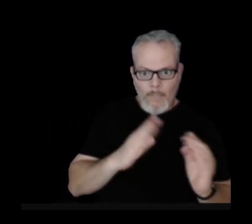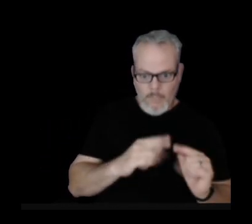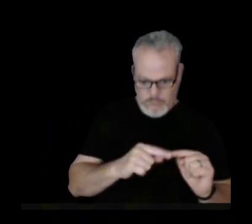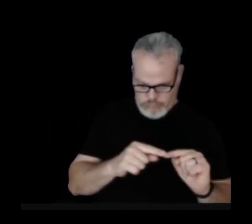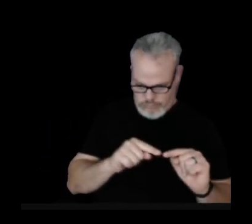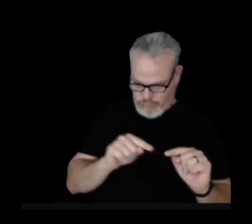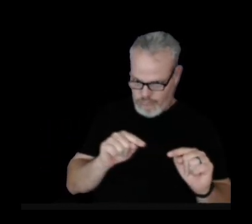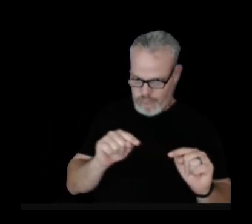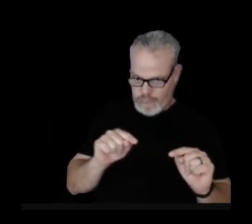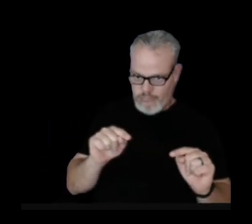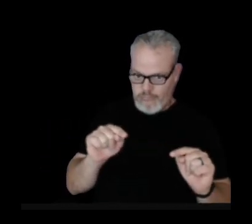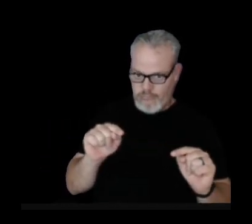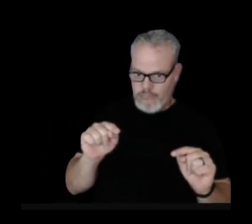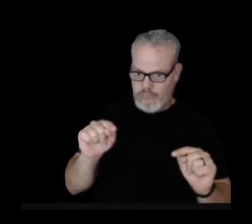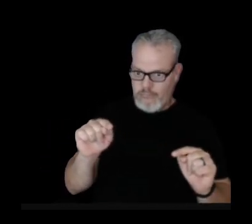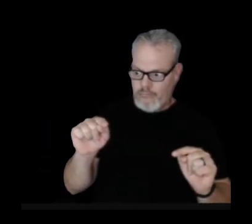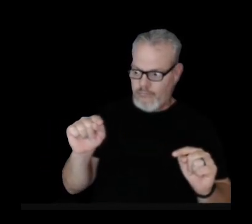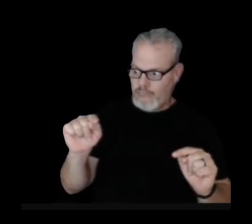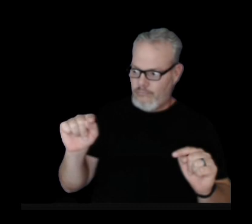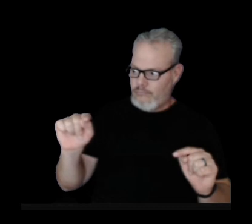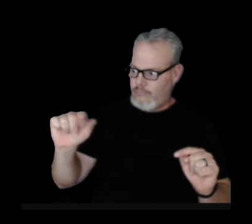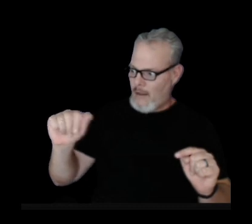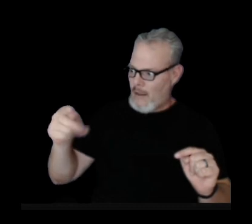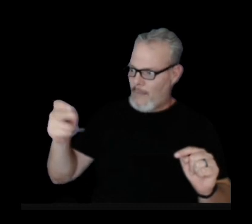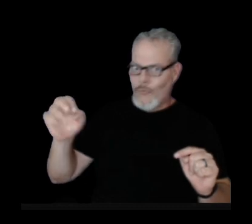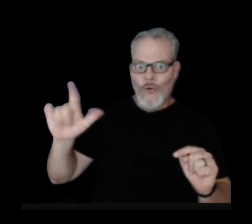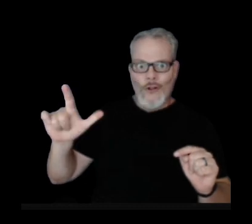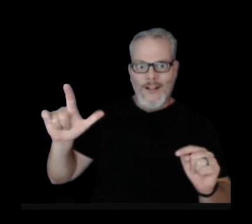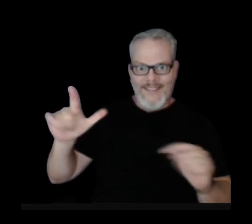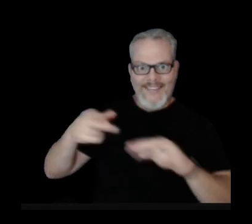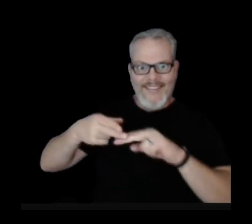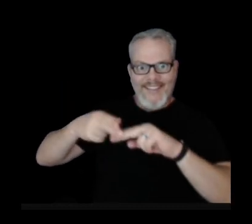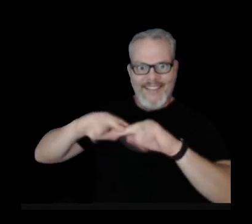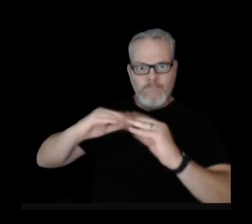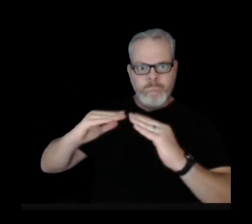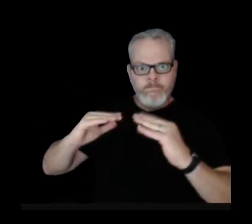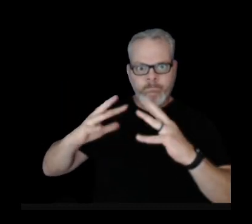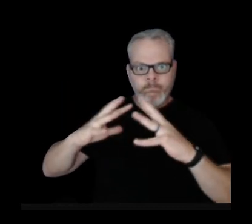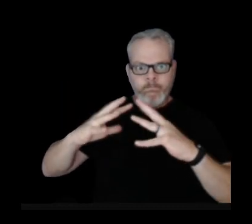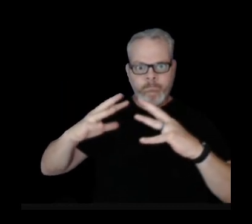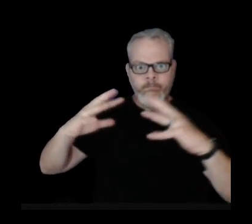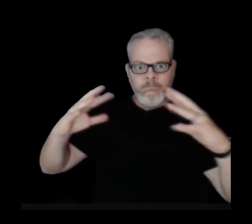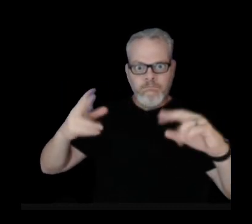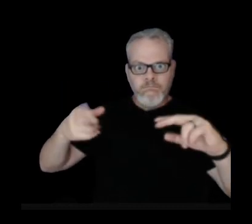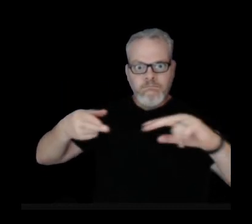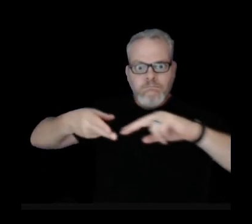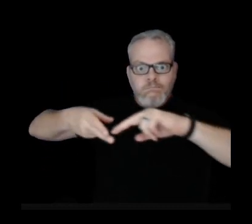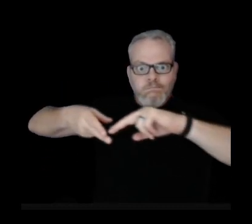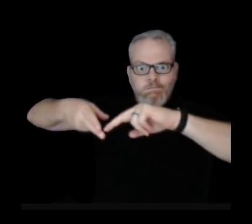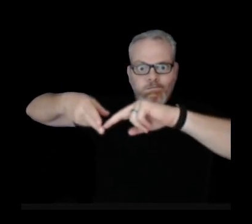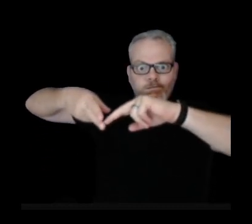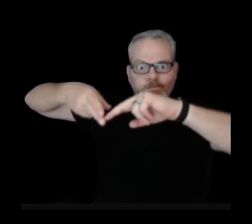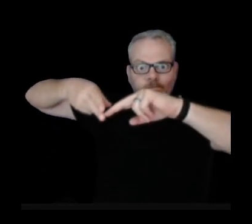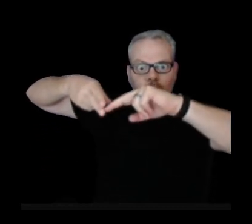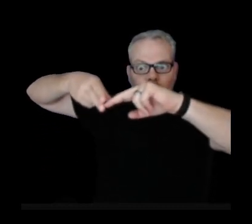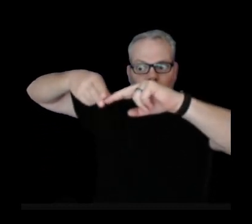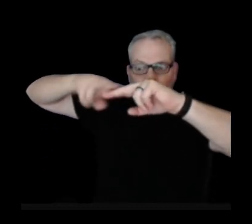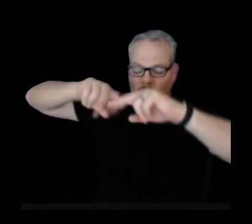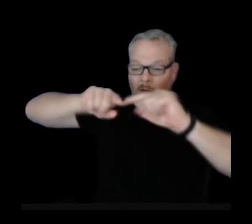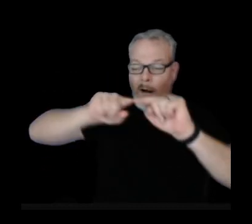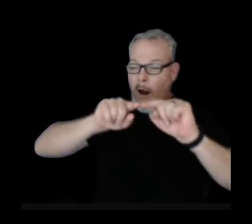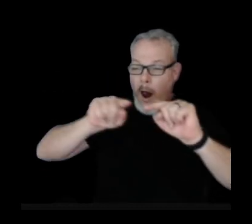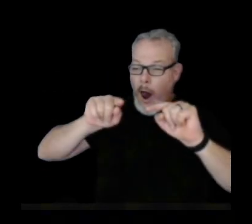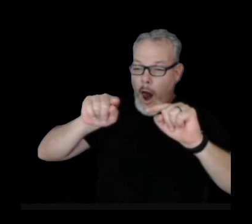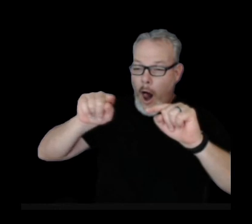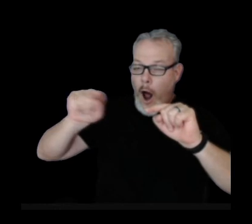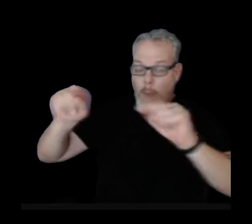the actual measurement getting larger. And it gets larger and larger and larger until it actually stretches out to break during eruption. And